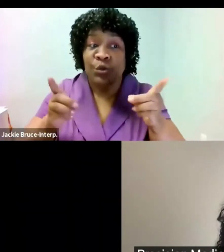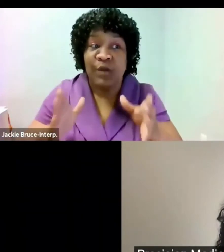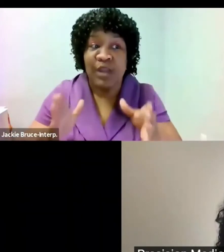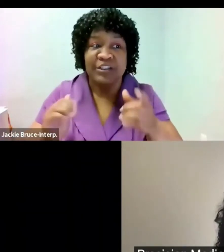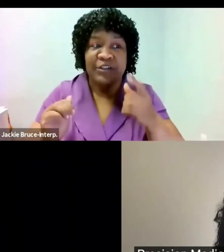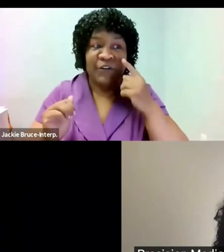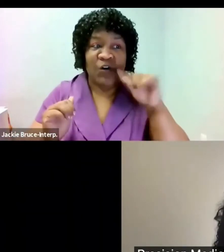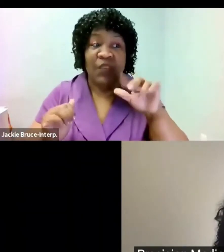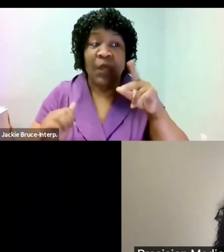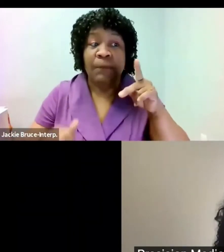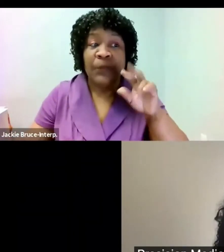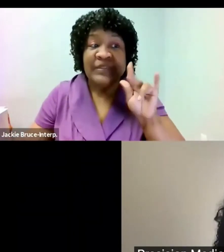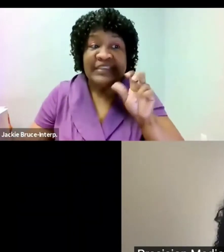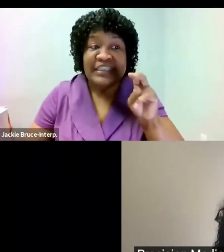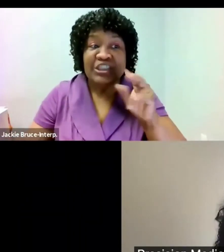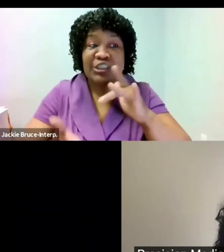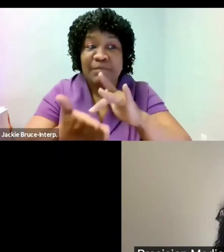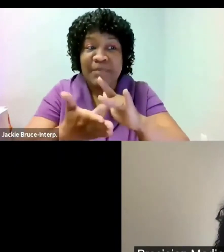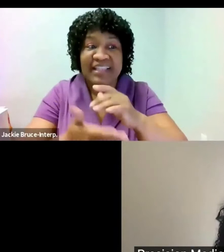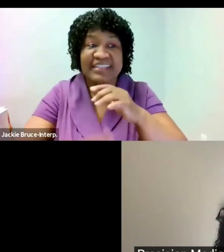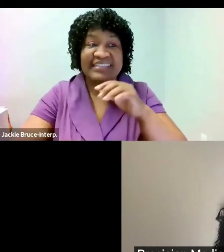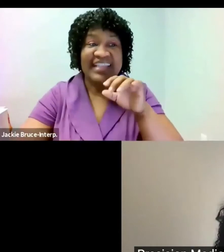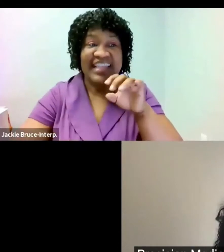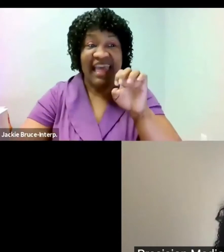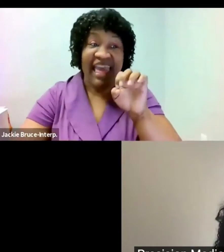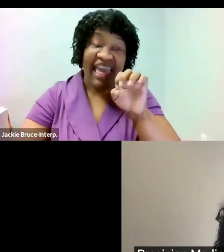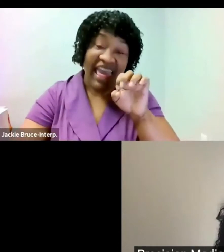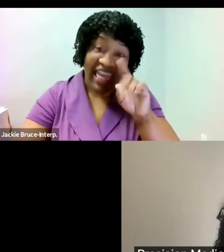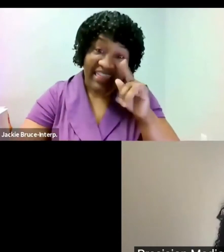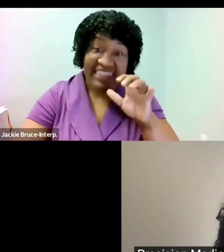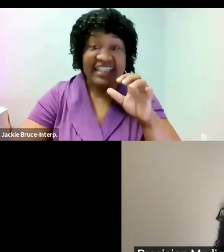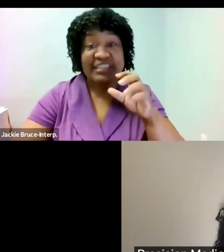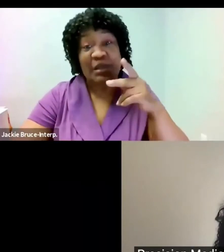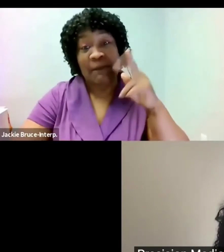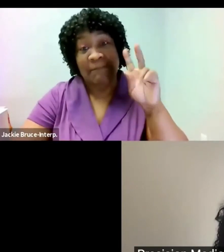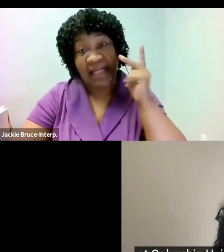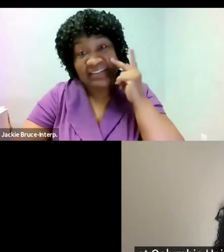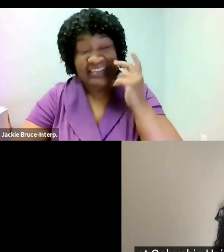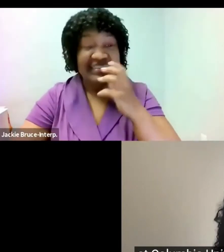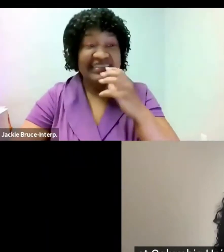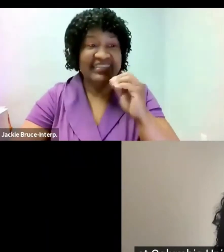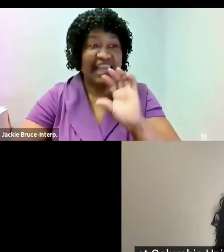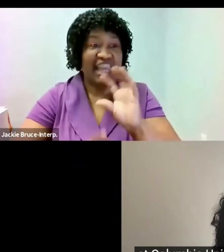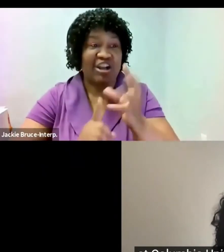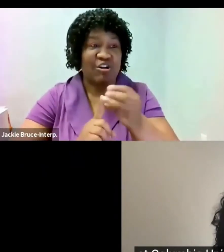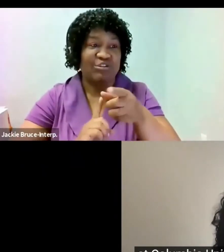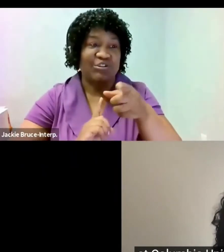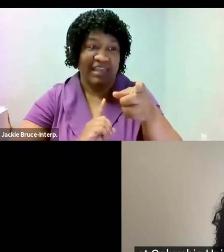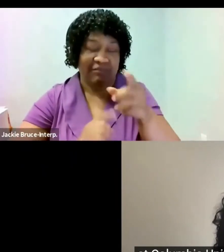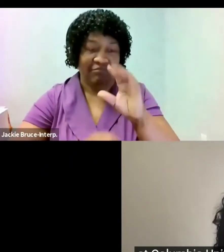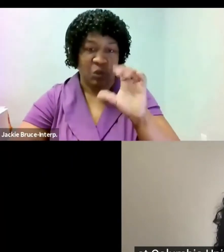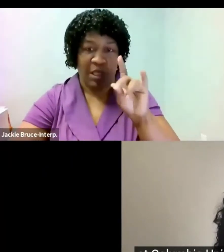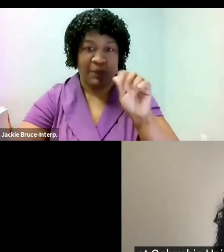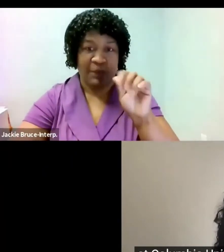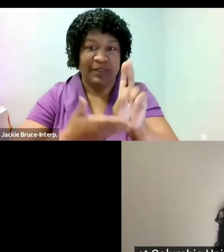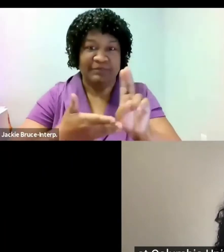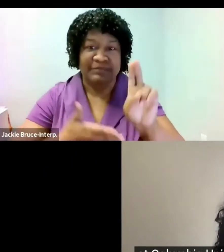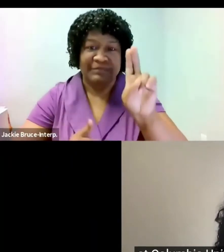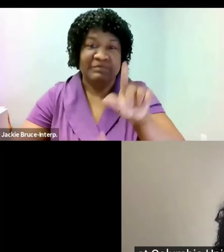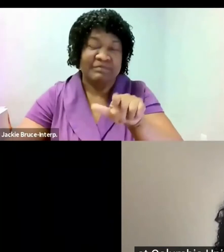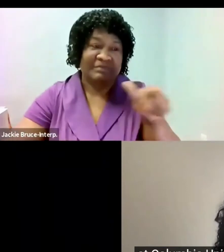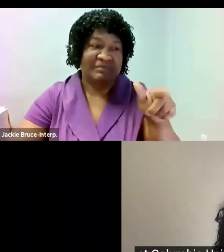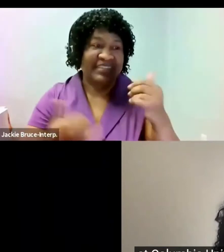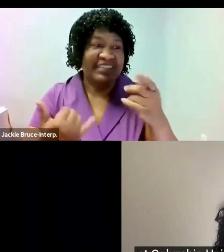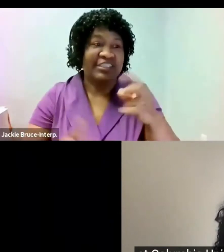Precision Medicine, Ethics, Politics, and Culture Project at Columbia University. I turn now